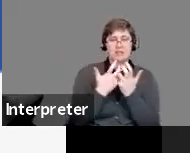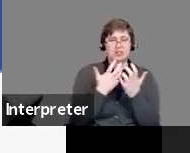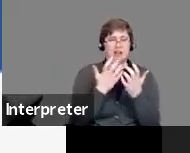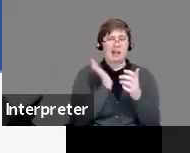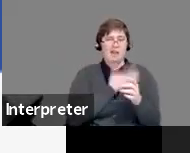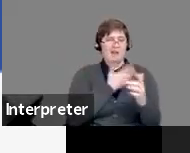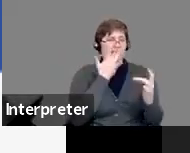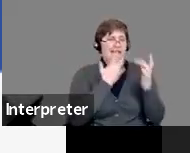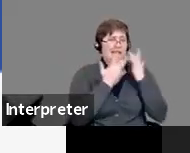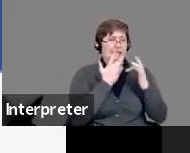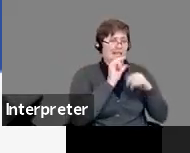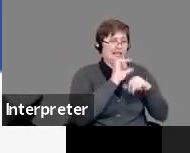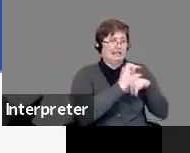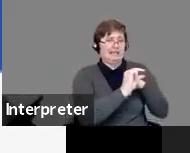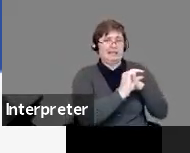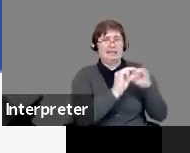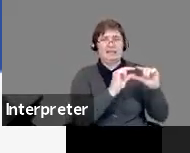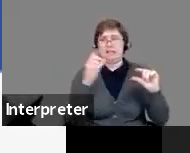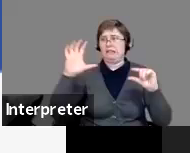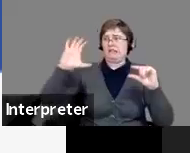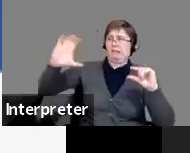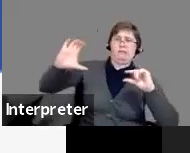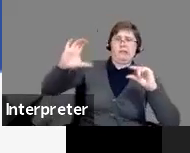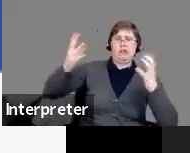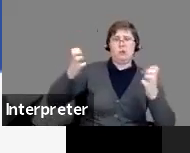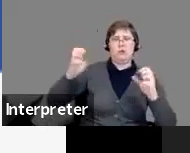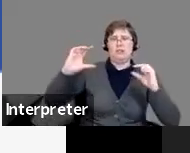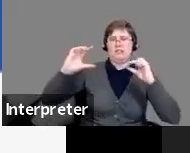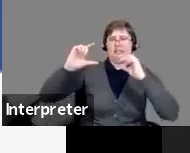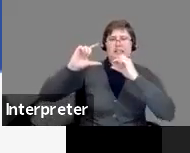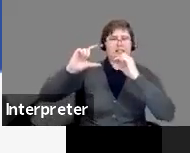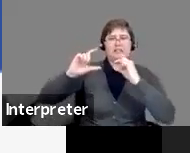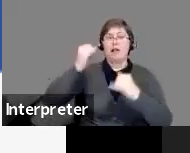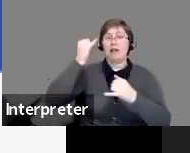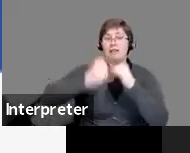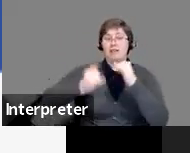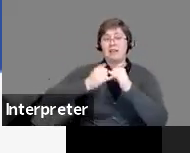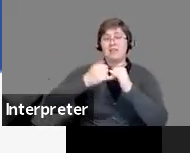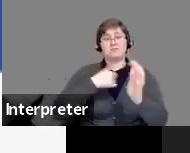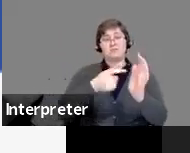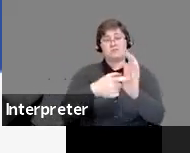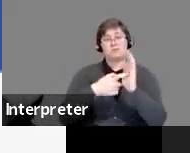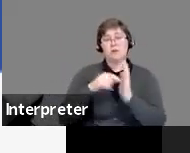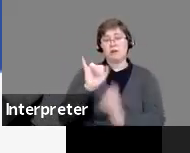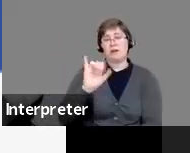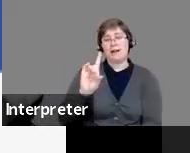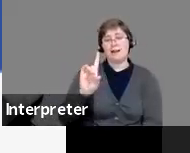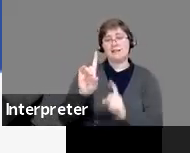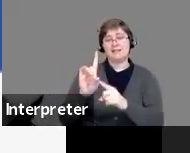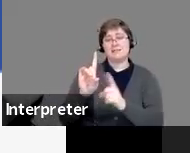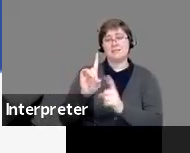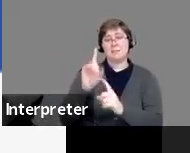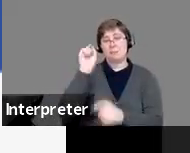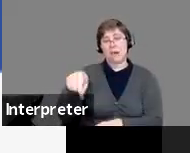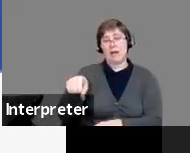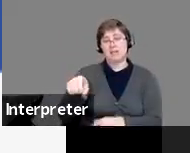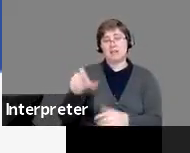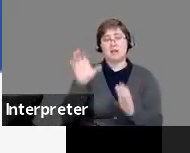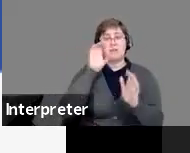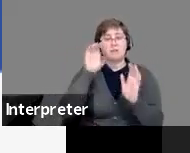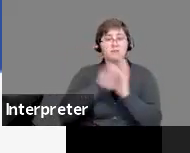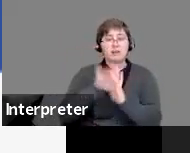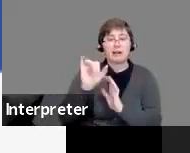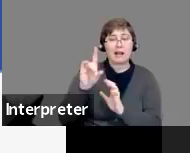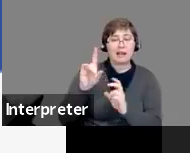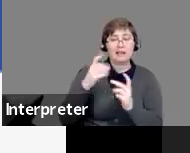vaccines with everybody who wants it. Last but not least, the ID is going to be required. We need you to bring some sort of photo ID or